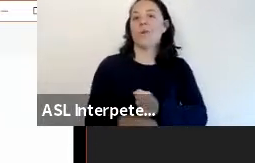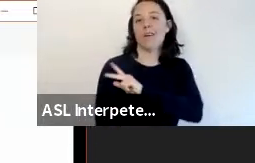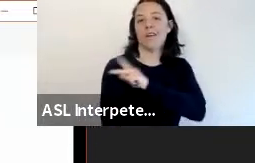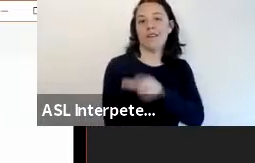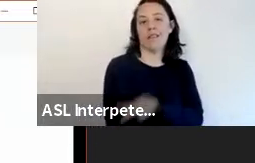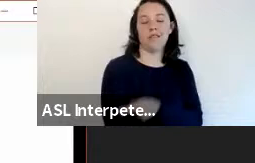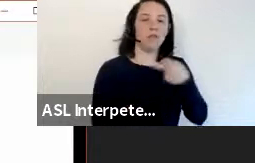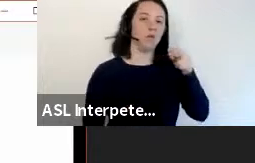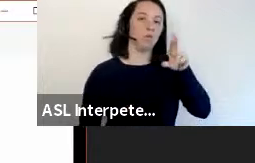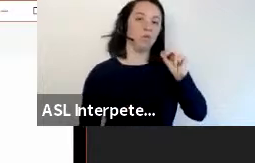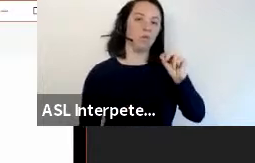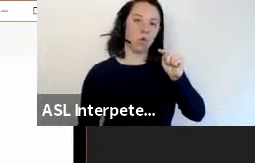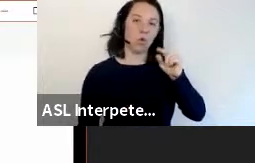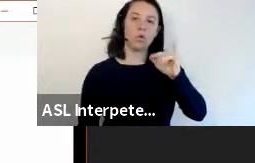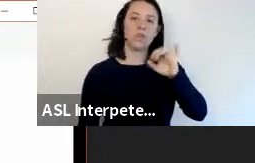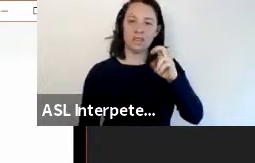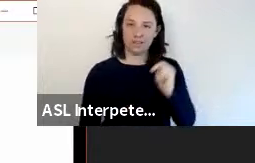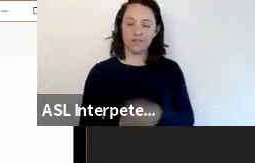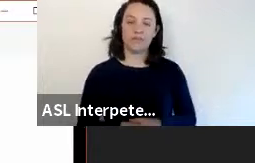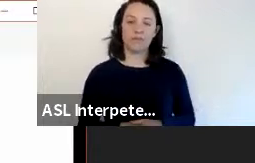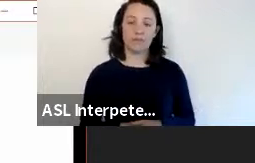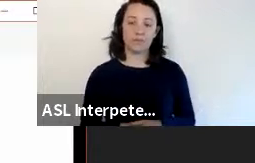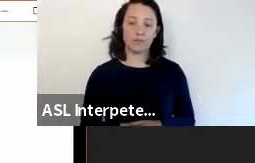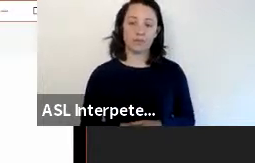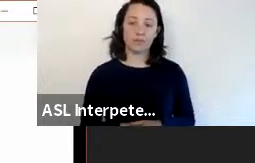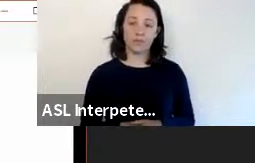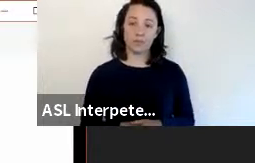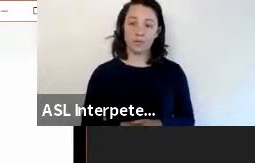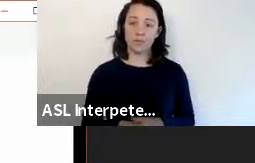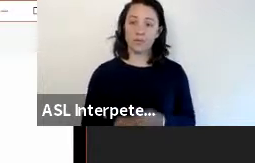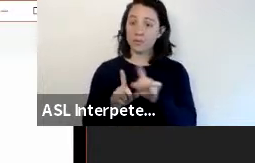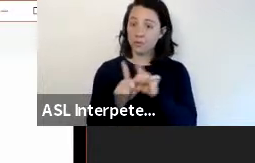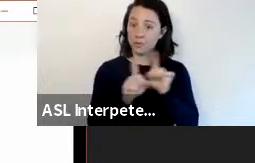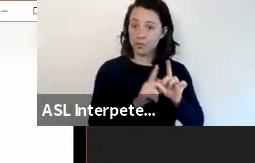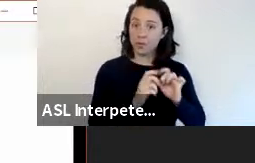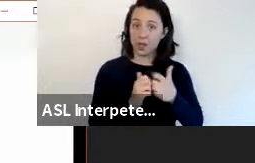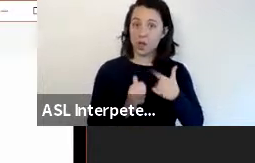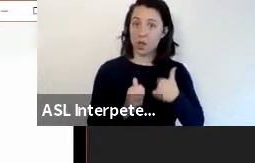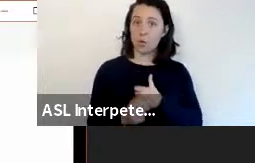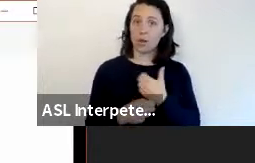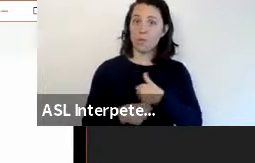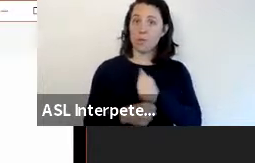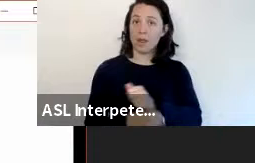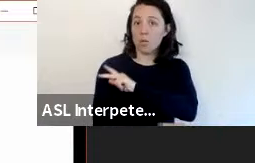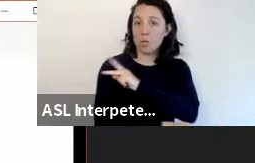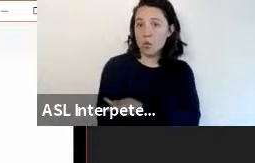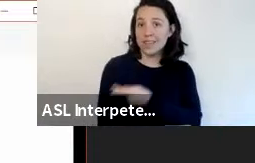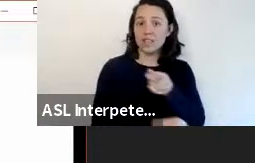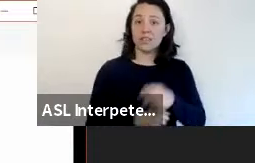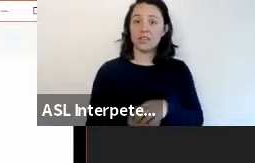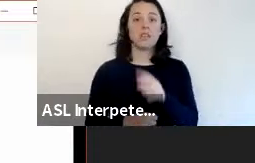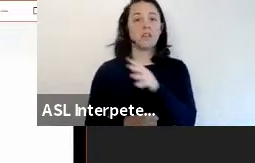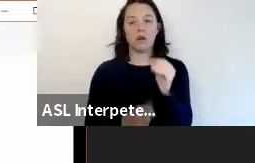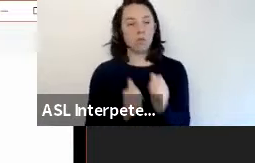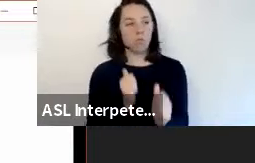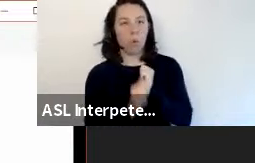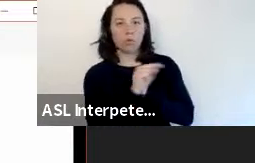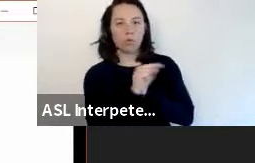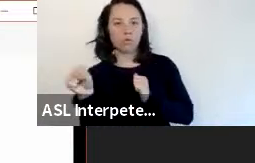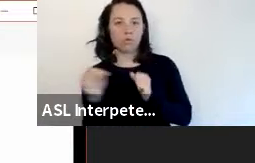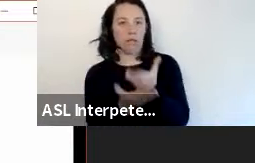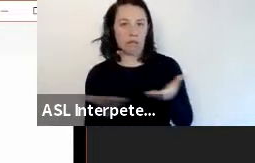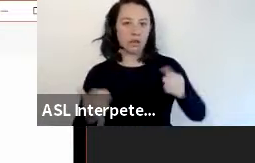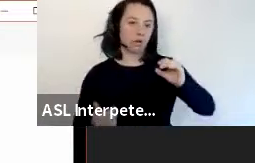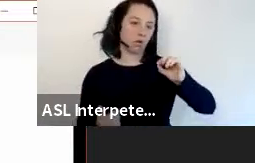that the way human beings make proteins, the way most organisms make proteins is that in